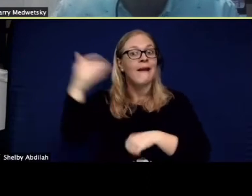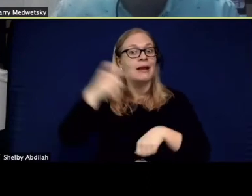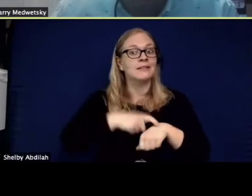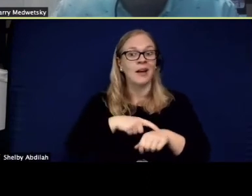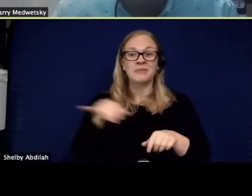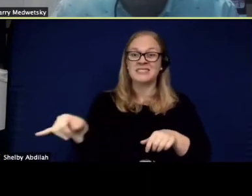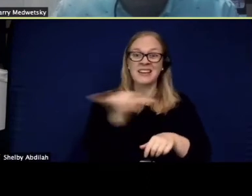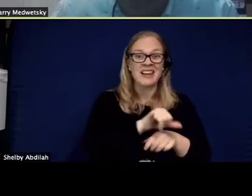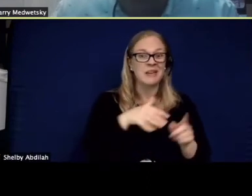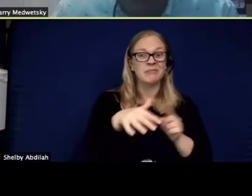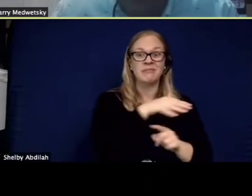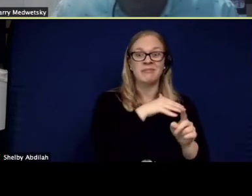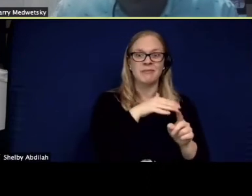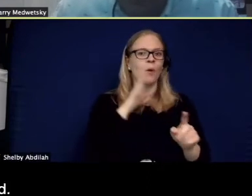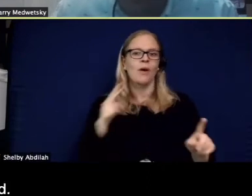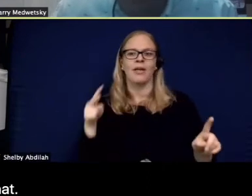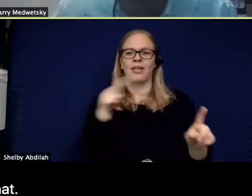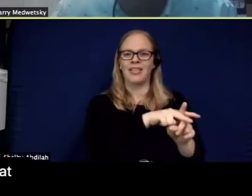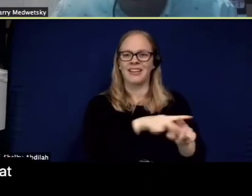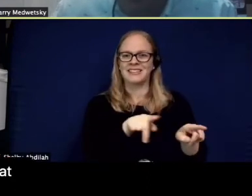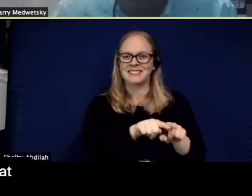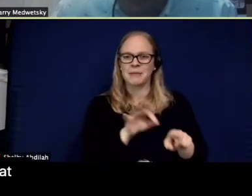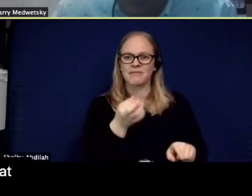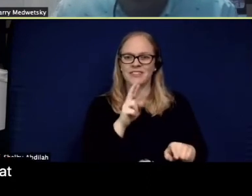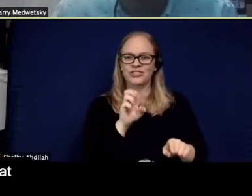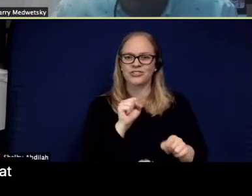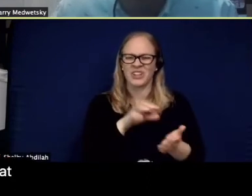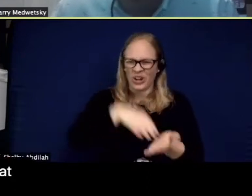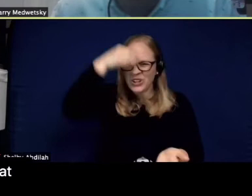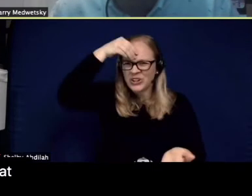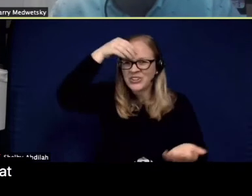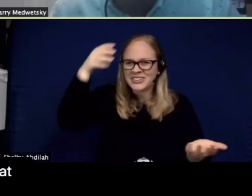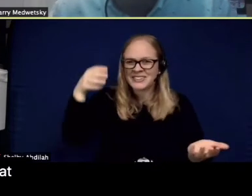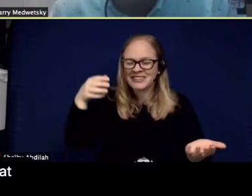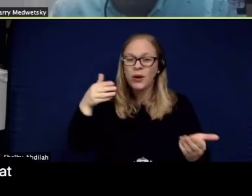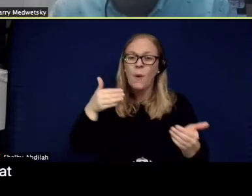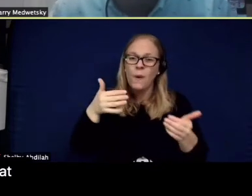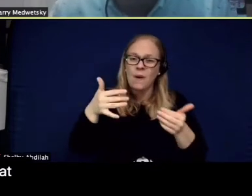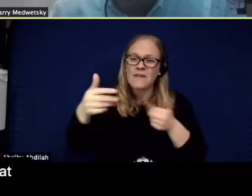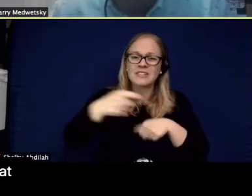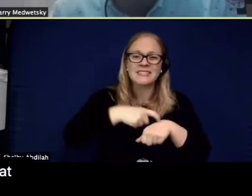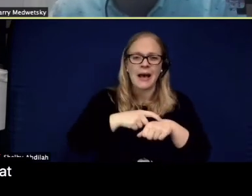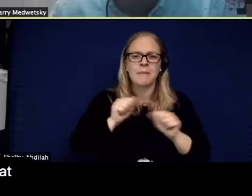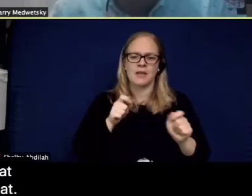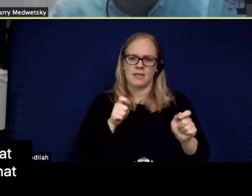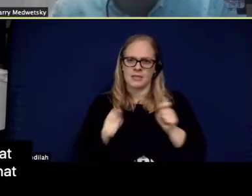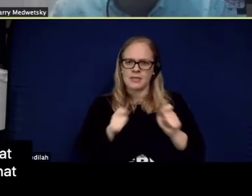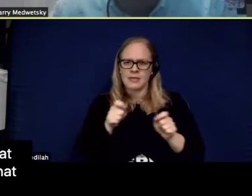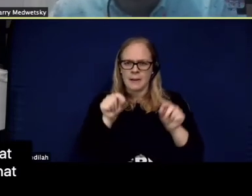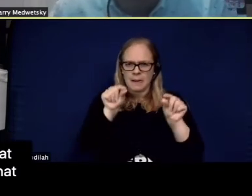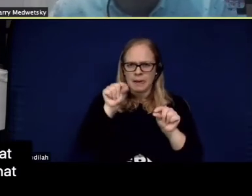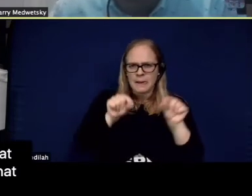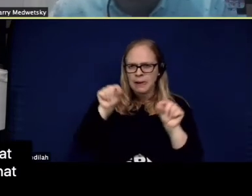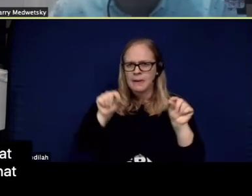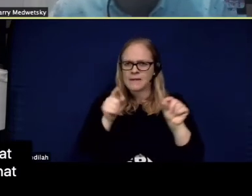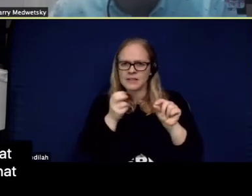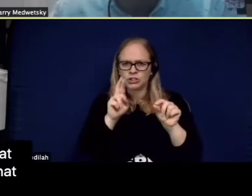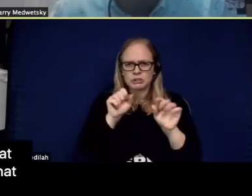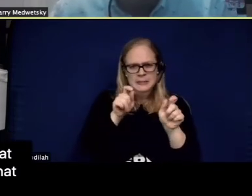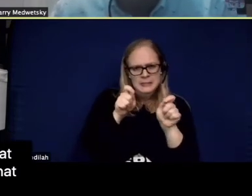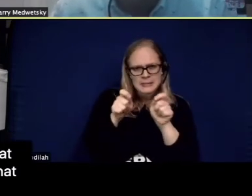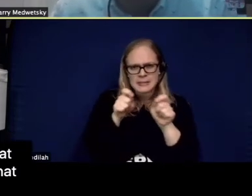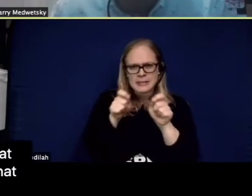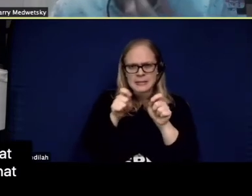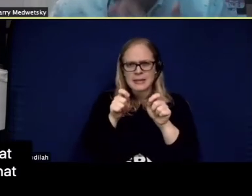to optimize the sound in that environment. And over time, it actually learns so that when it comes back into that environment,